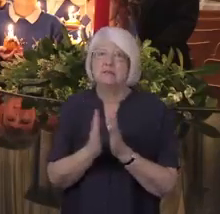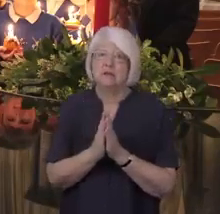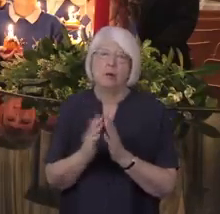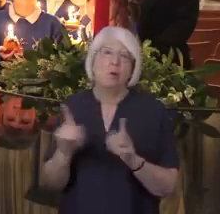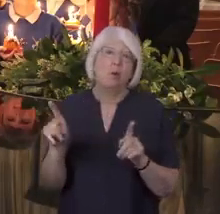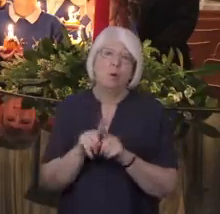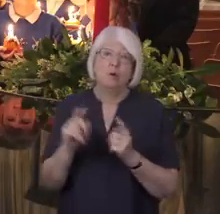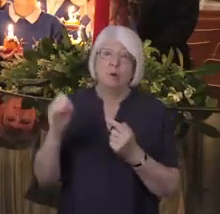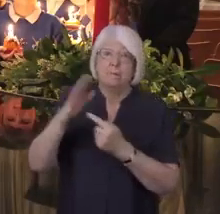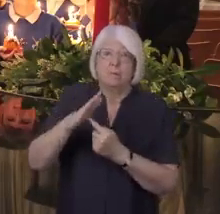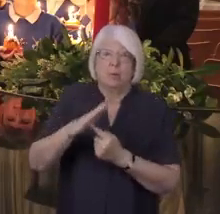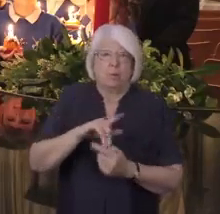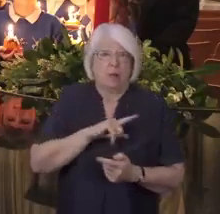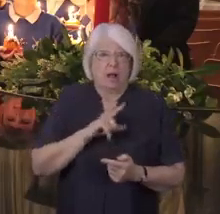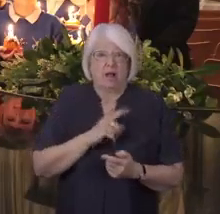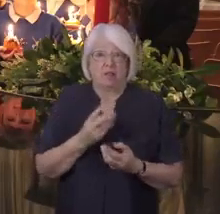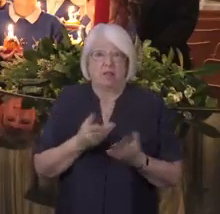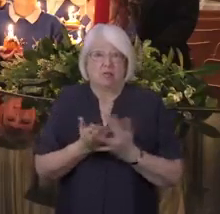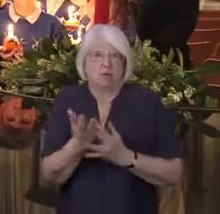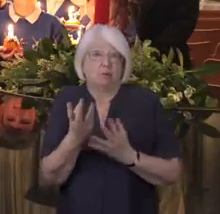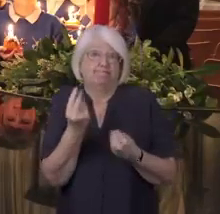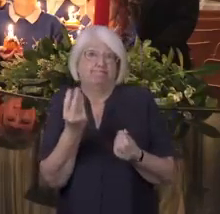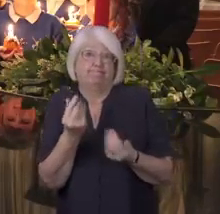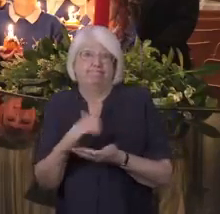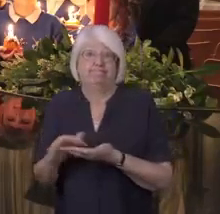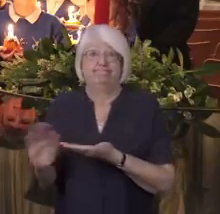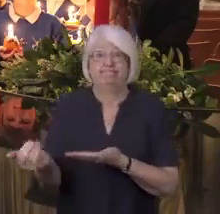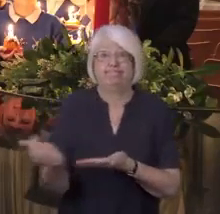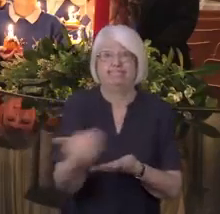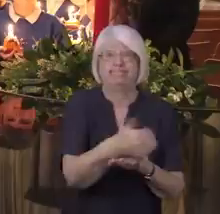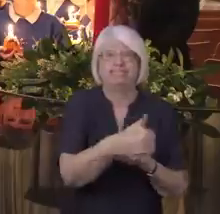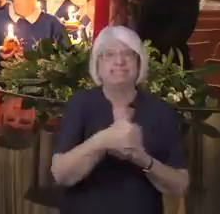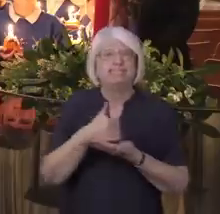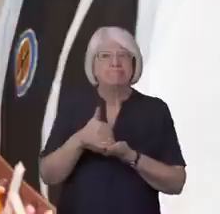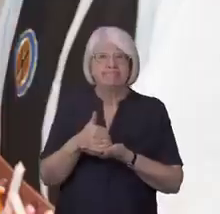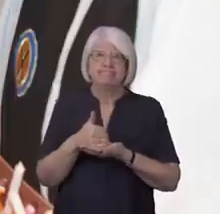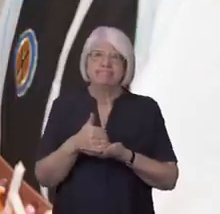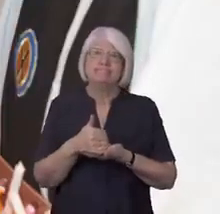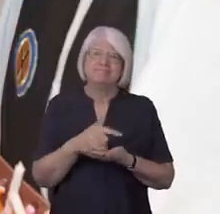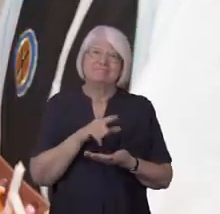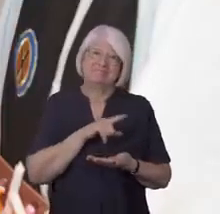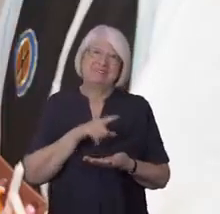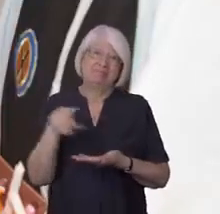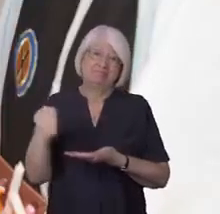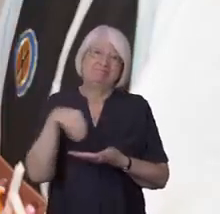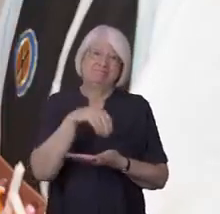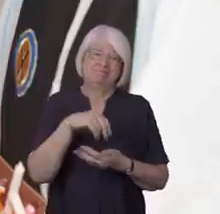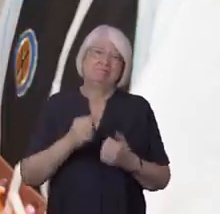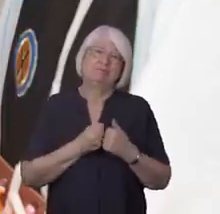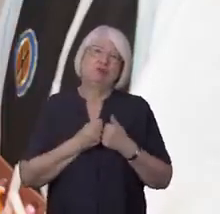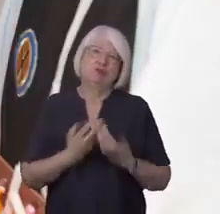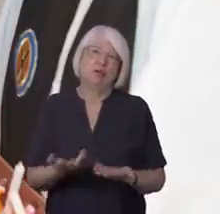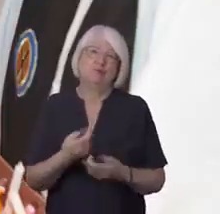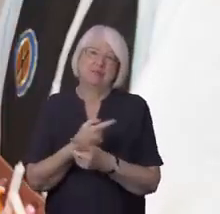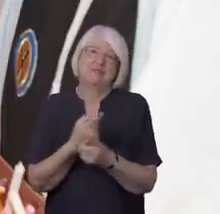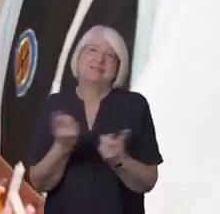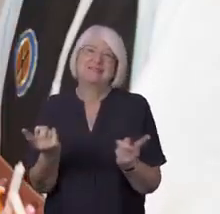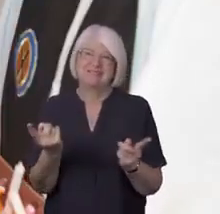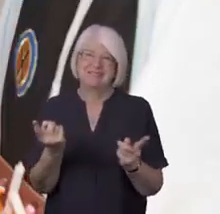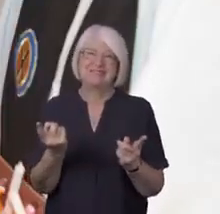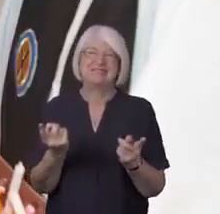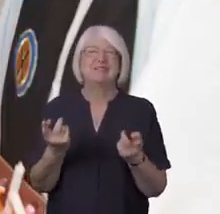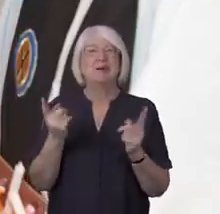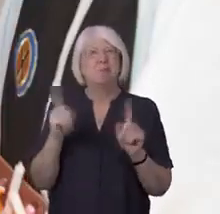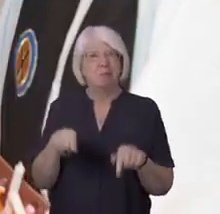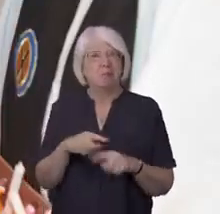important contribution to the vital work of the Children's Society. Thanks to the generosity of those who attend